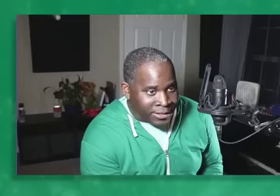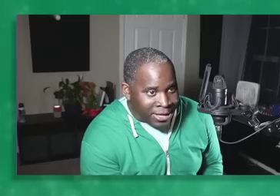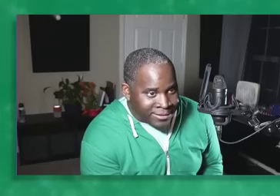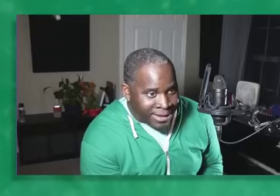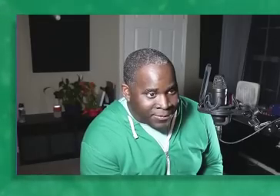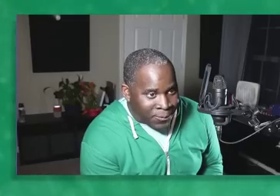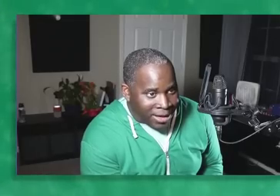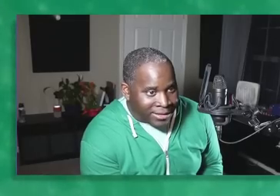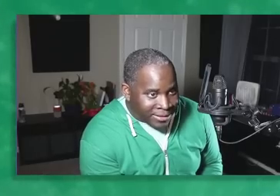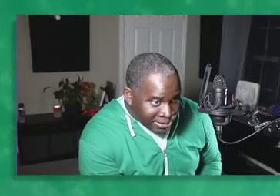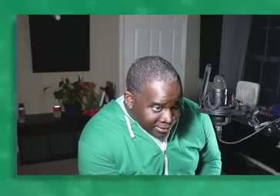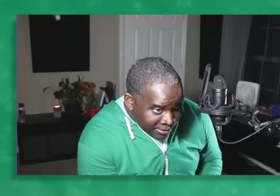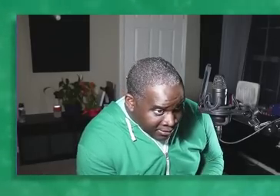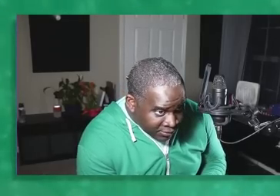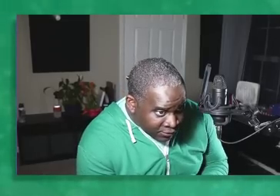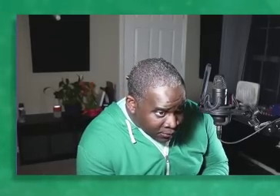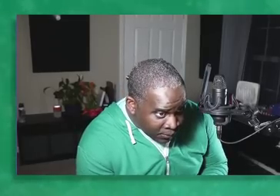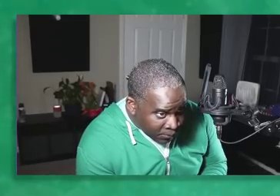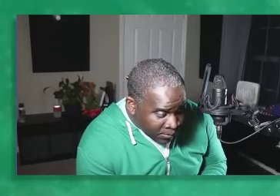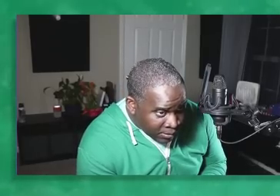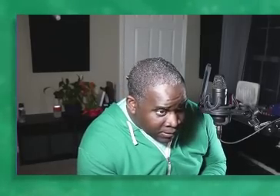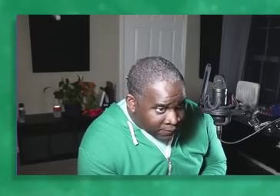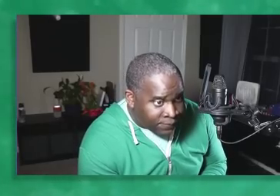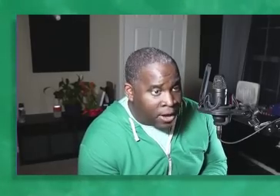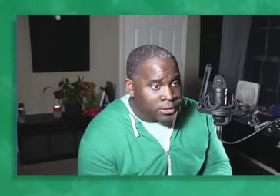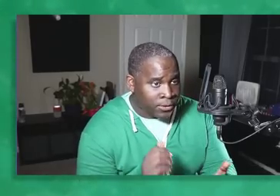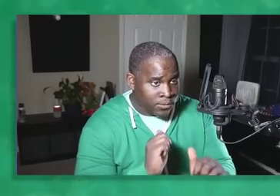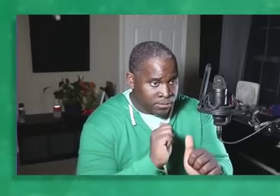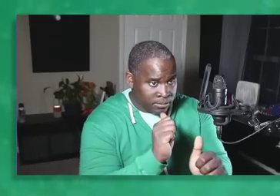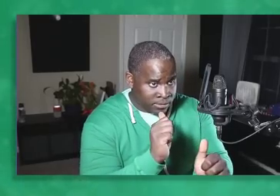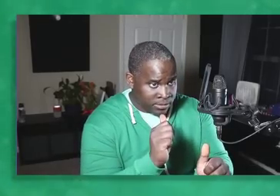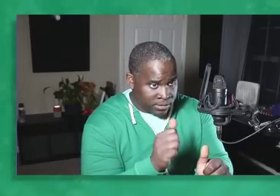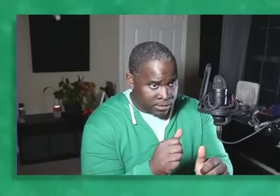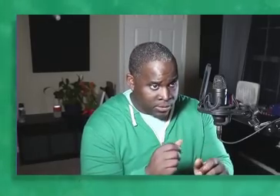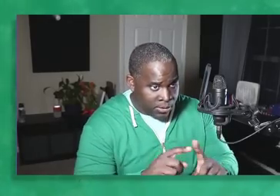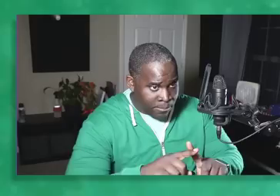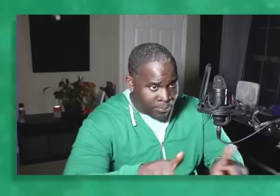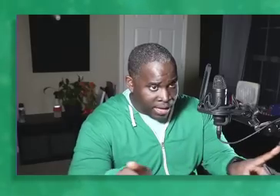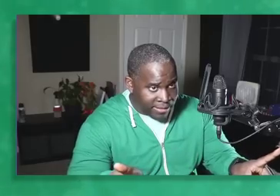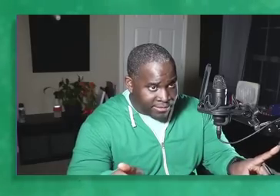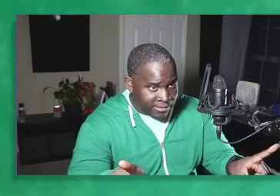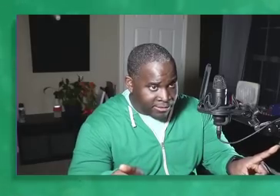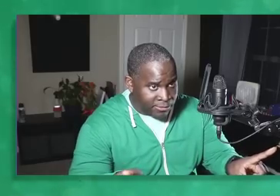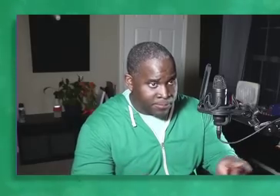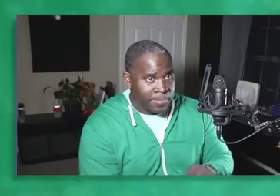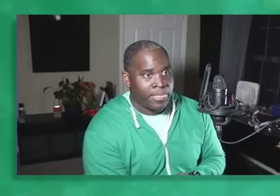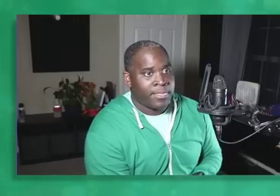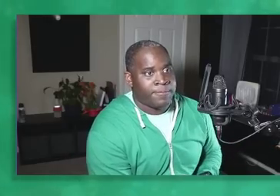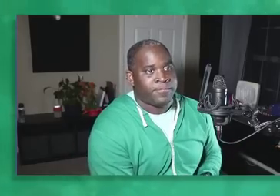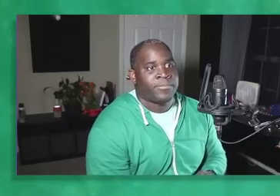Corvus took a long time to walk. So, follow, but...